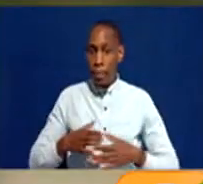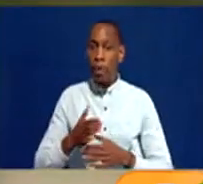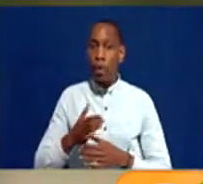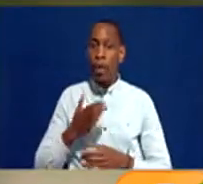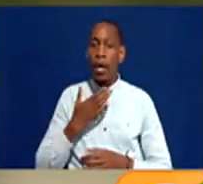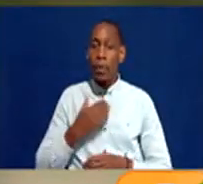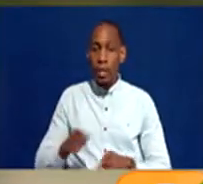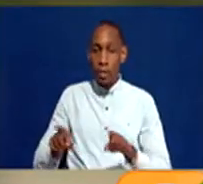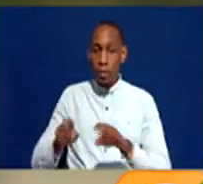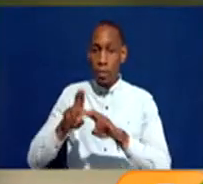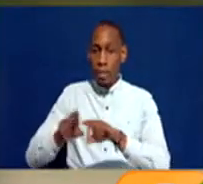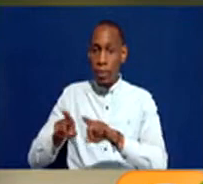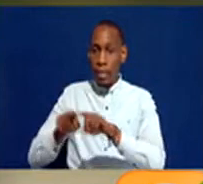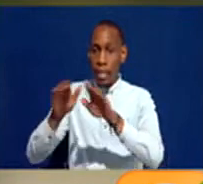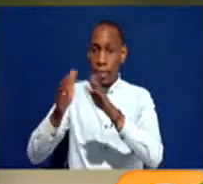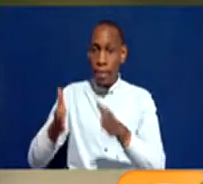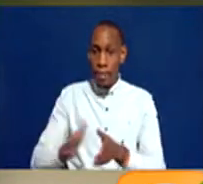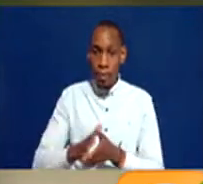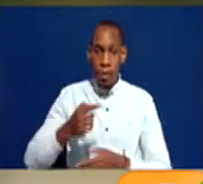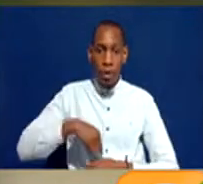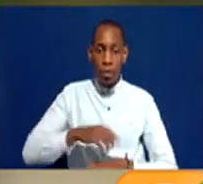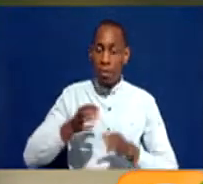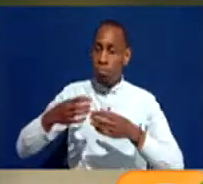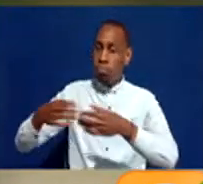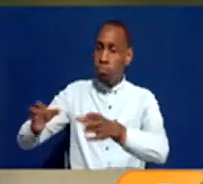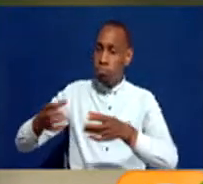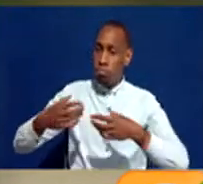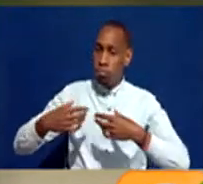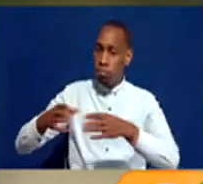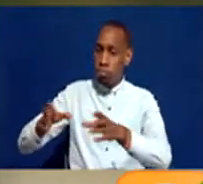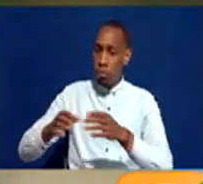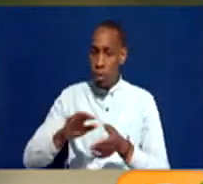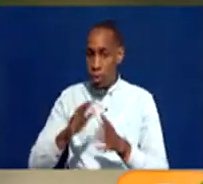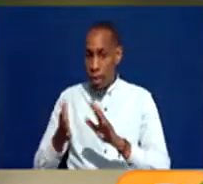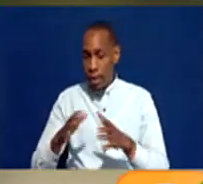table. And we were drinking, we were like